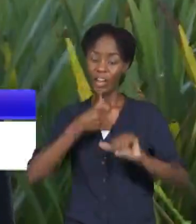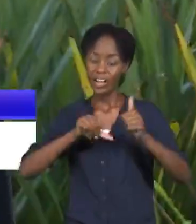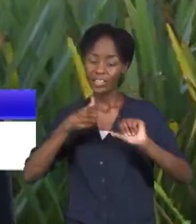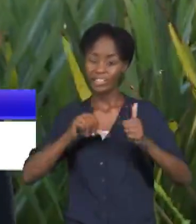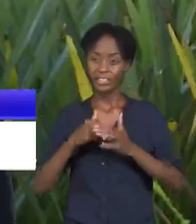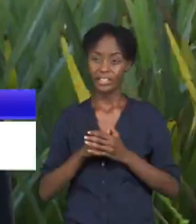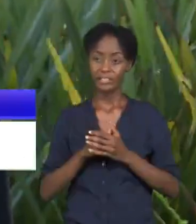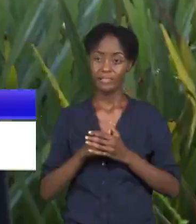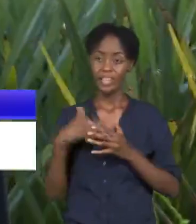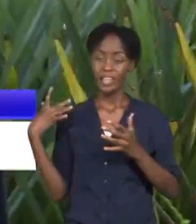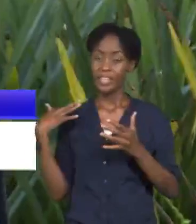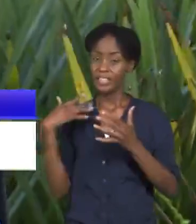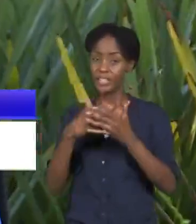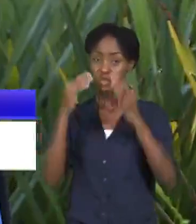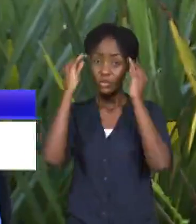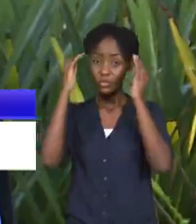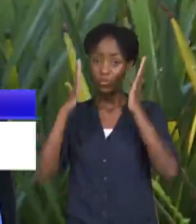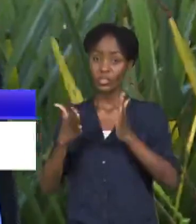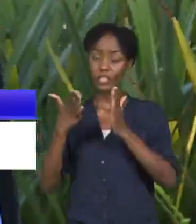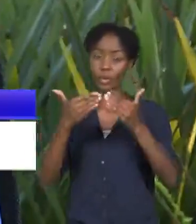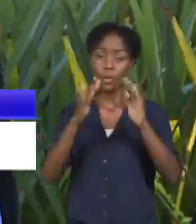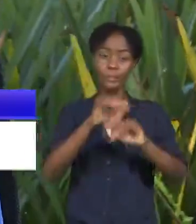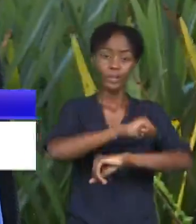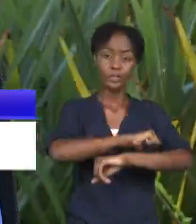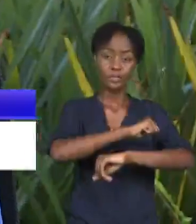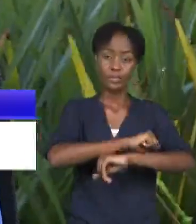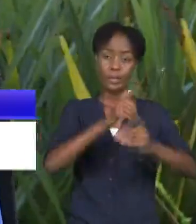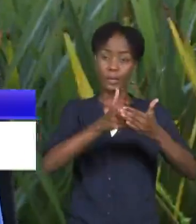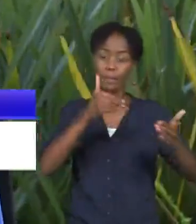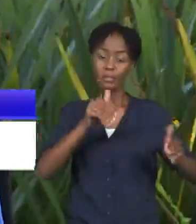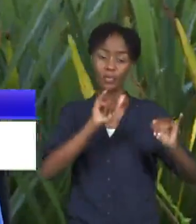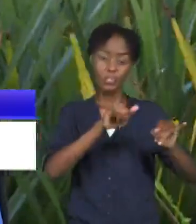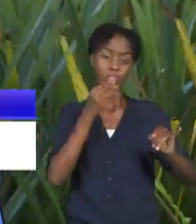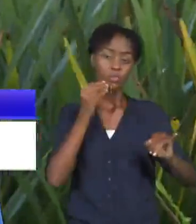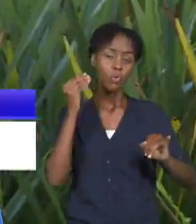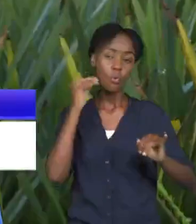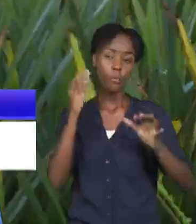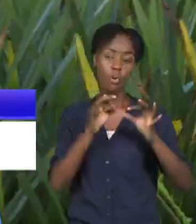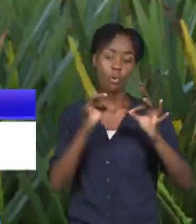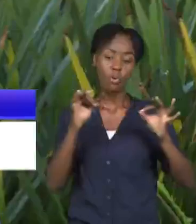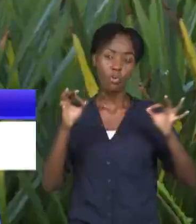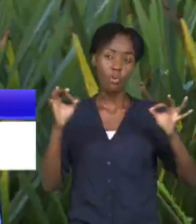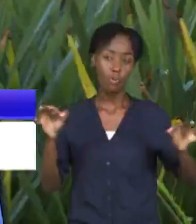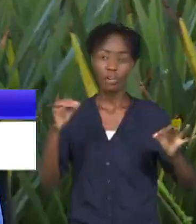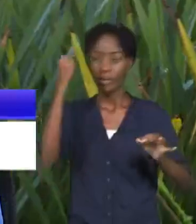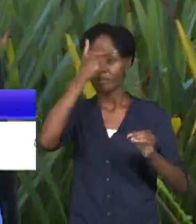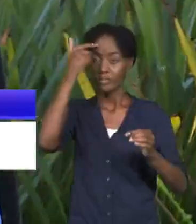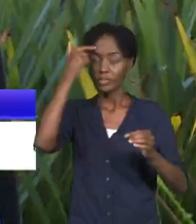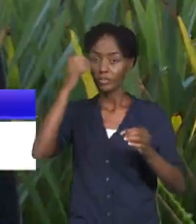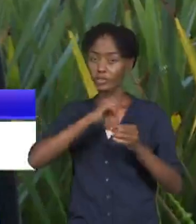recently returned back to school after an extensive break of a lot of months in the midst of curbing the spread of